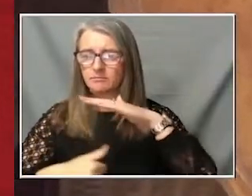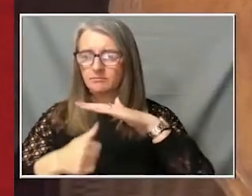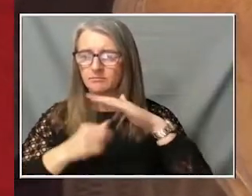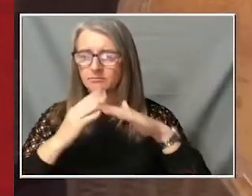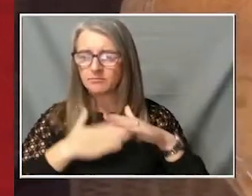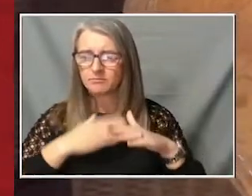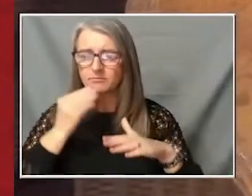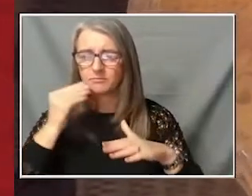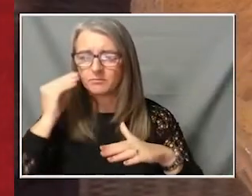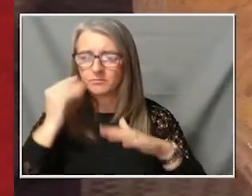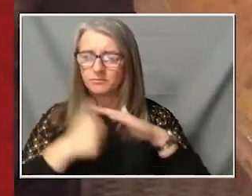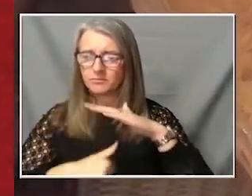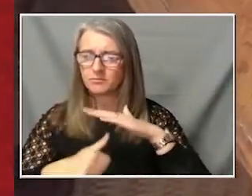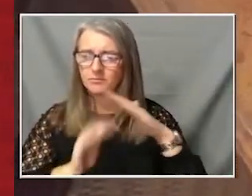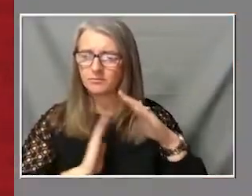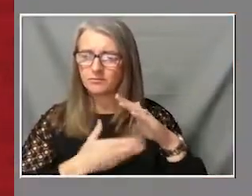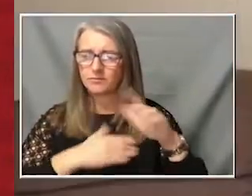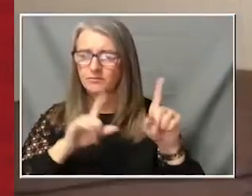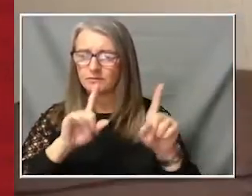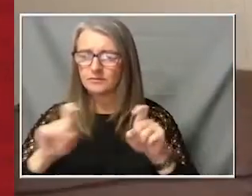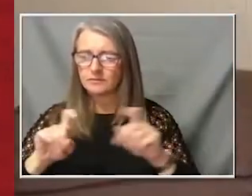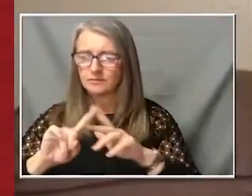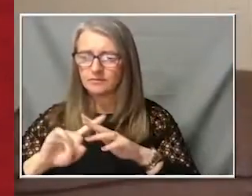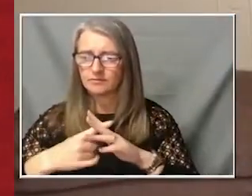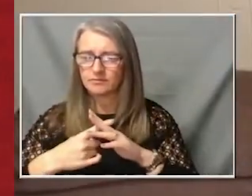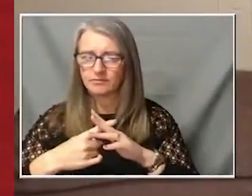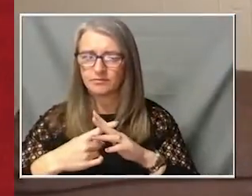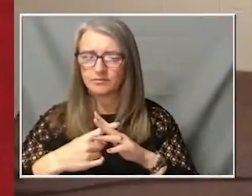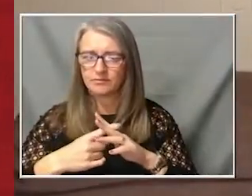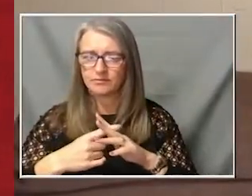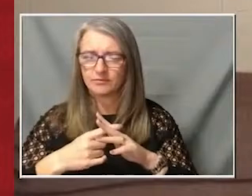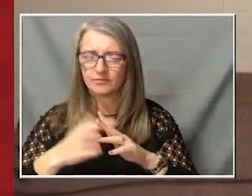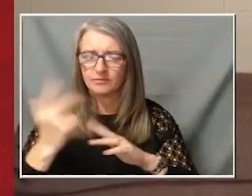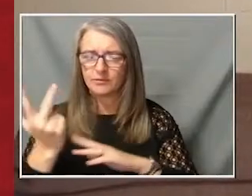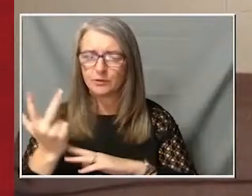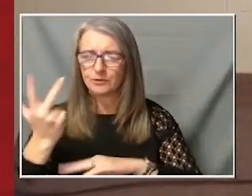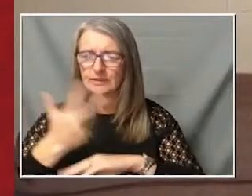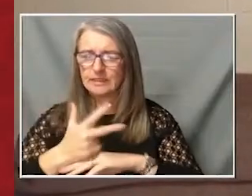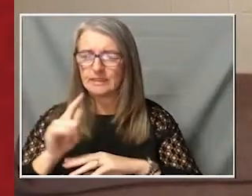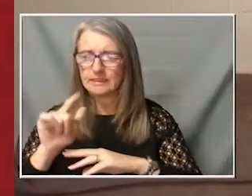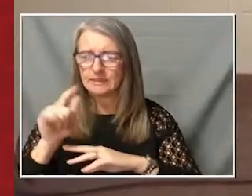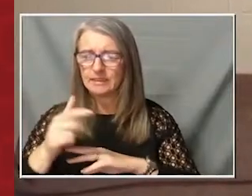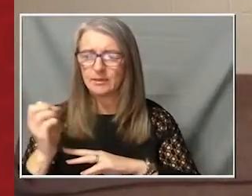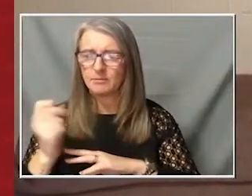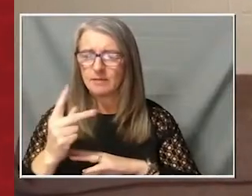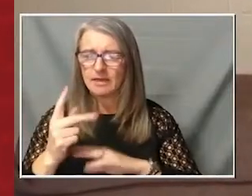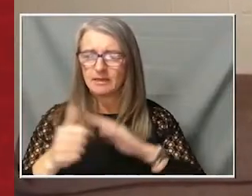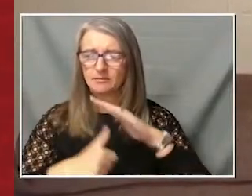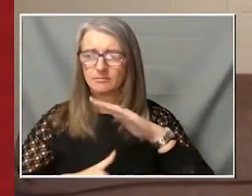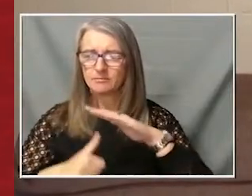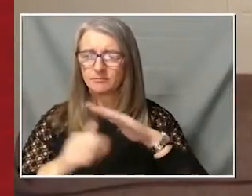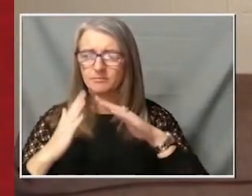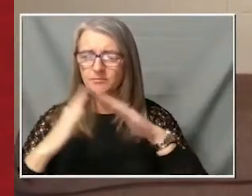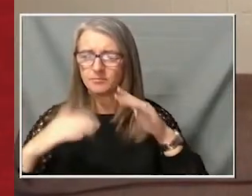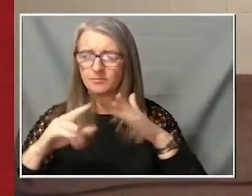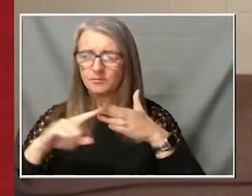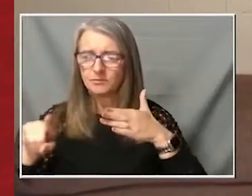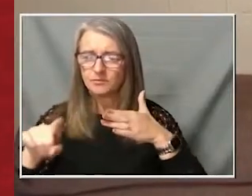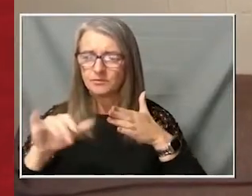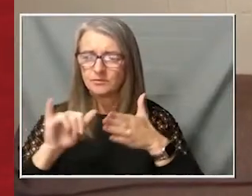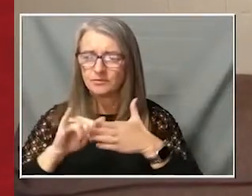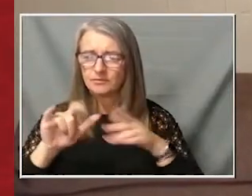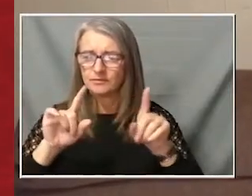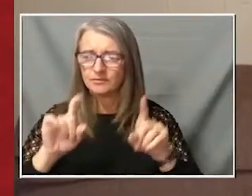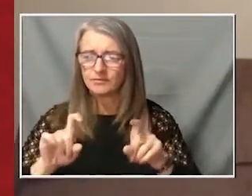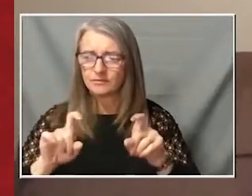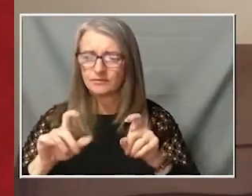basement, so our test has begun. All right, it's 3 days later now. We're back in the basement of my house to check on the radon test. Let's